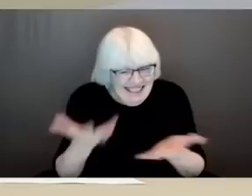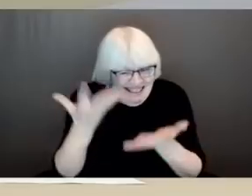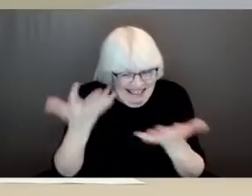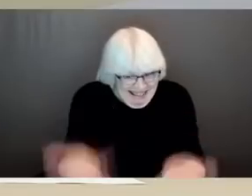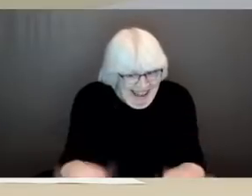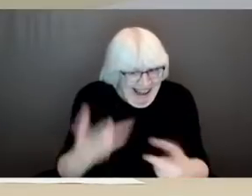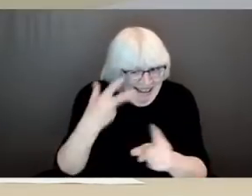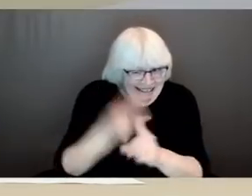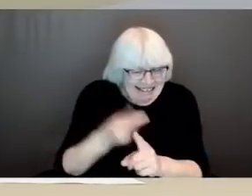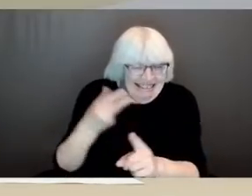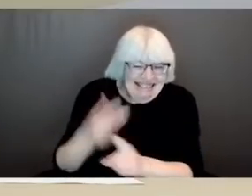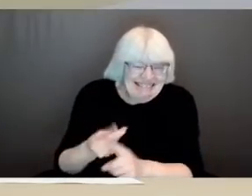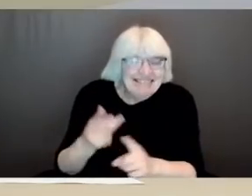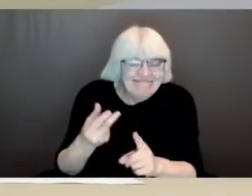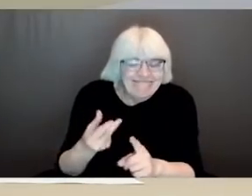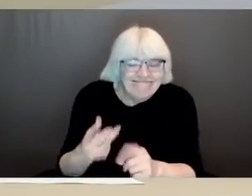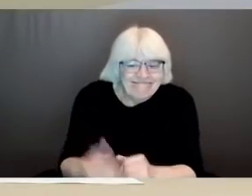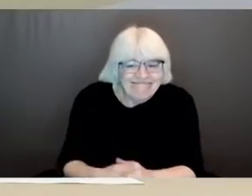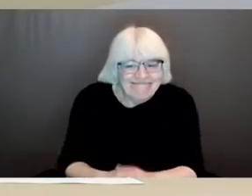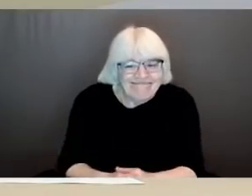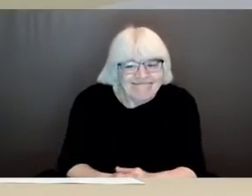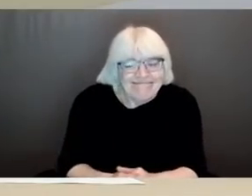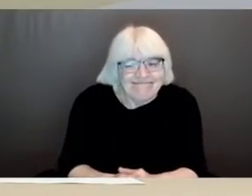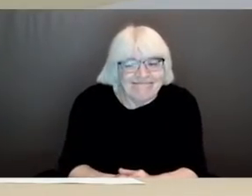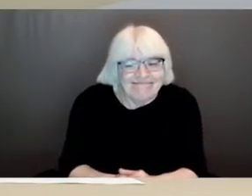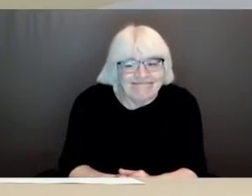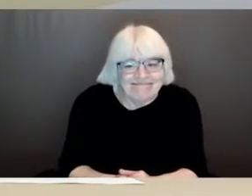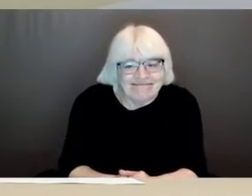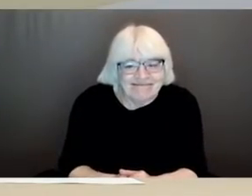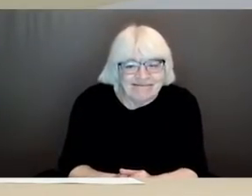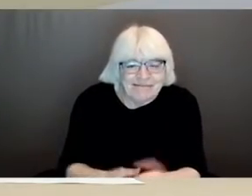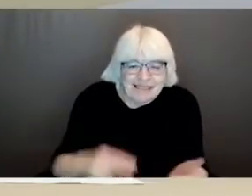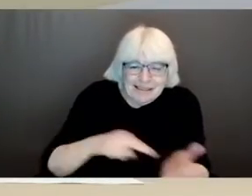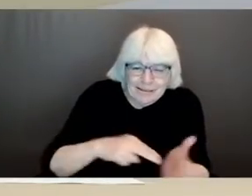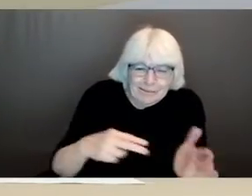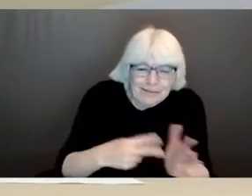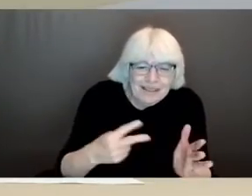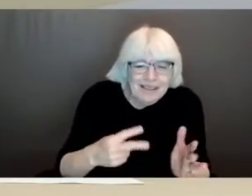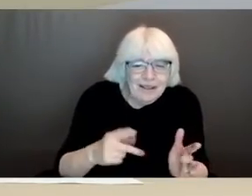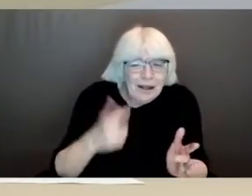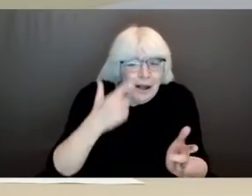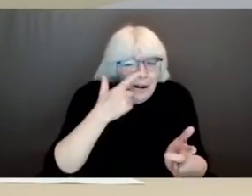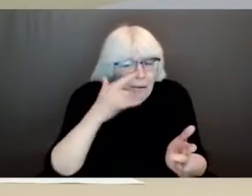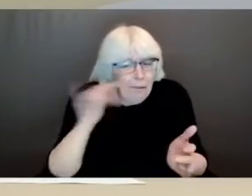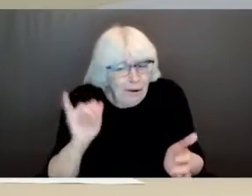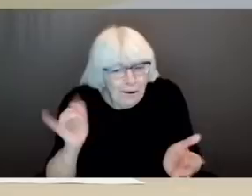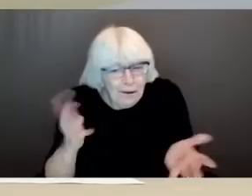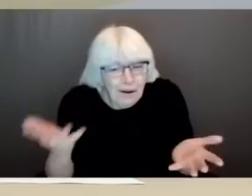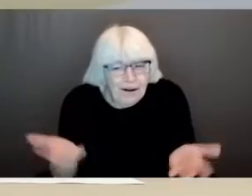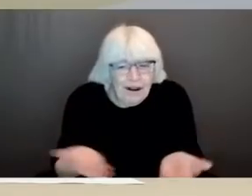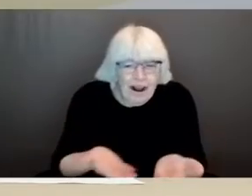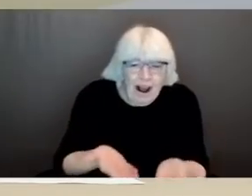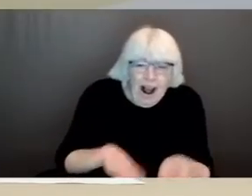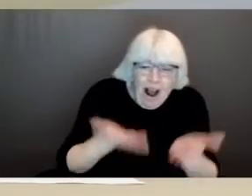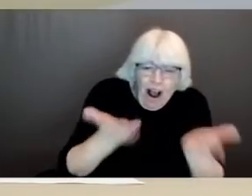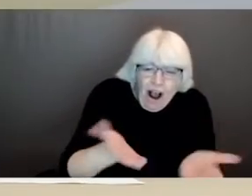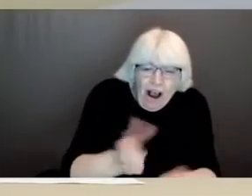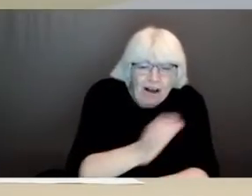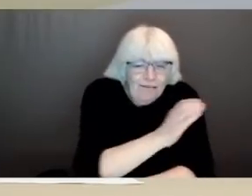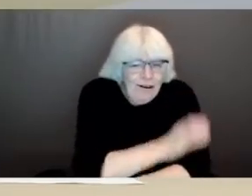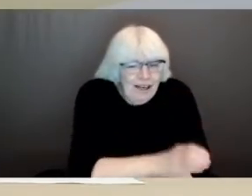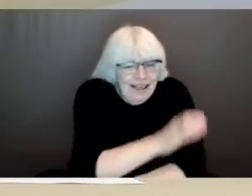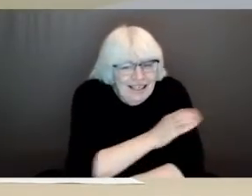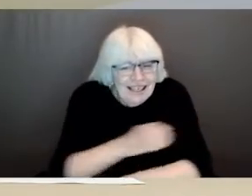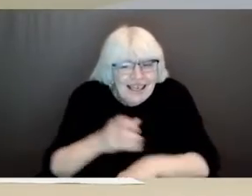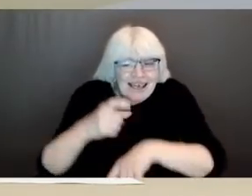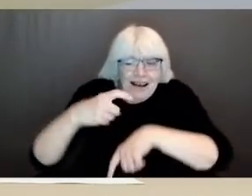So I think they're trying to figure out, what does that look like? Where would clinics be offered? What times of day would those